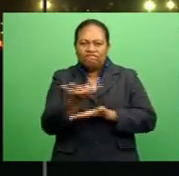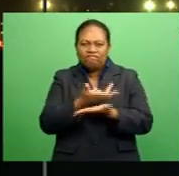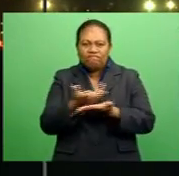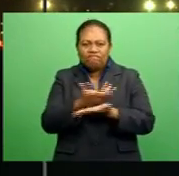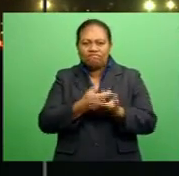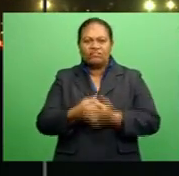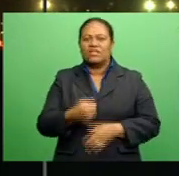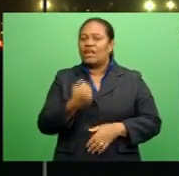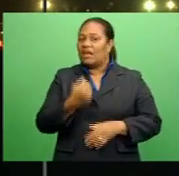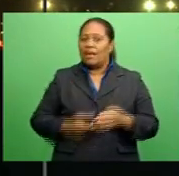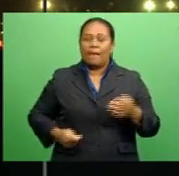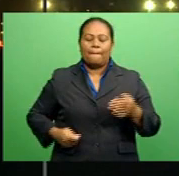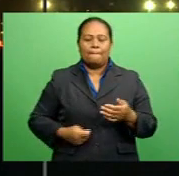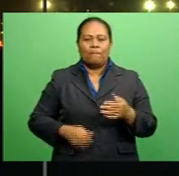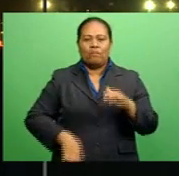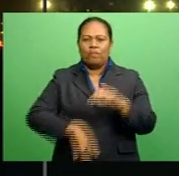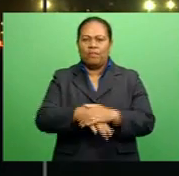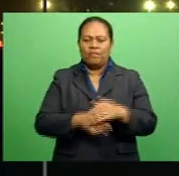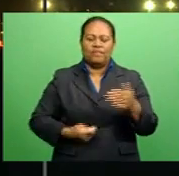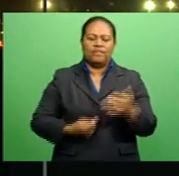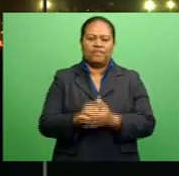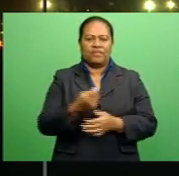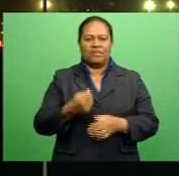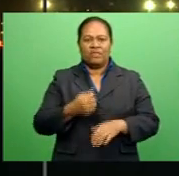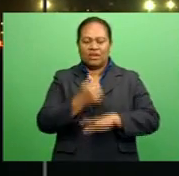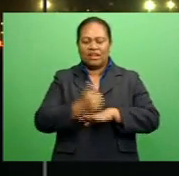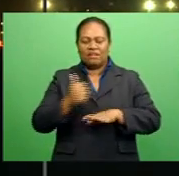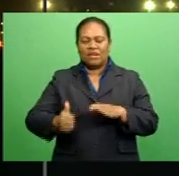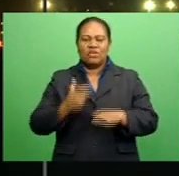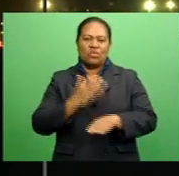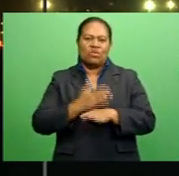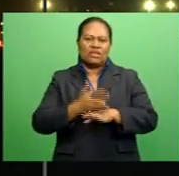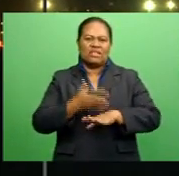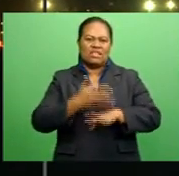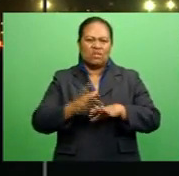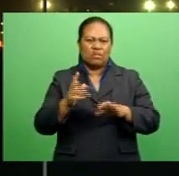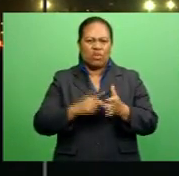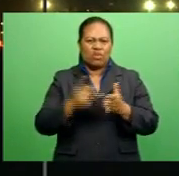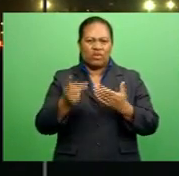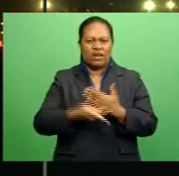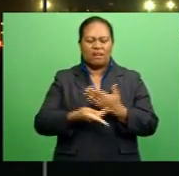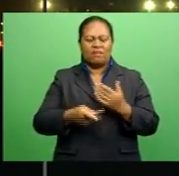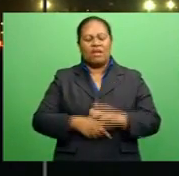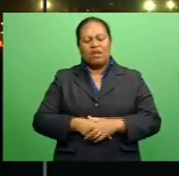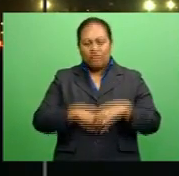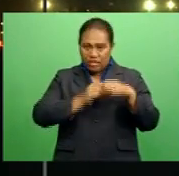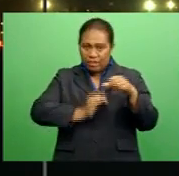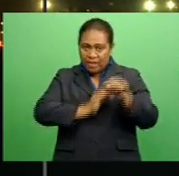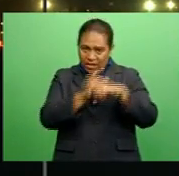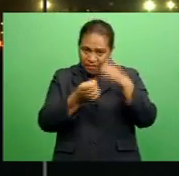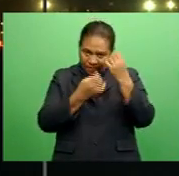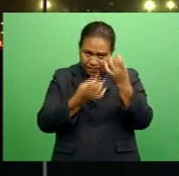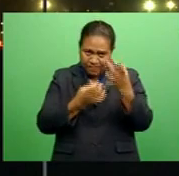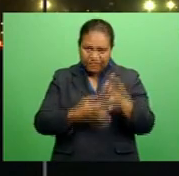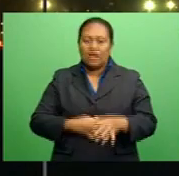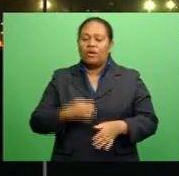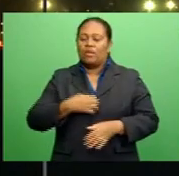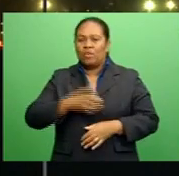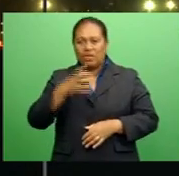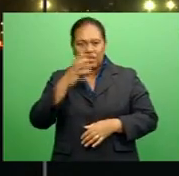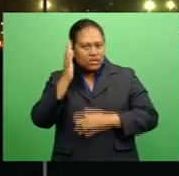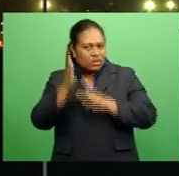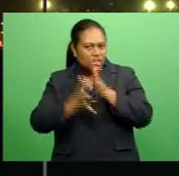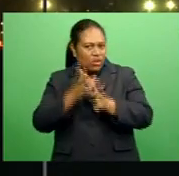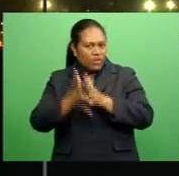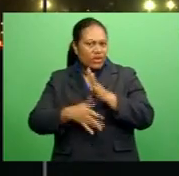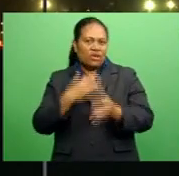no pay cuts for civil servants, and new program to counter pandemic misinformation. For these stories and others, you can tune in daily